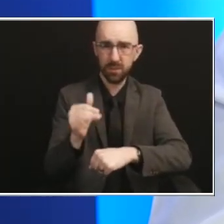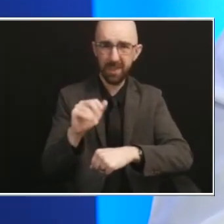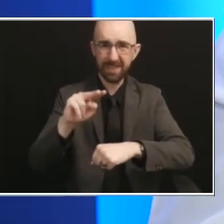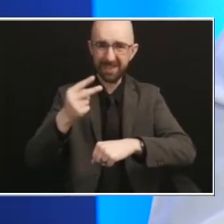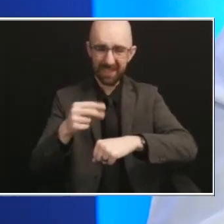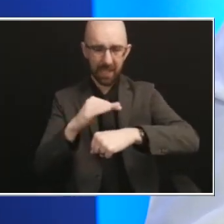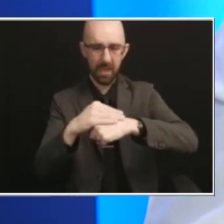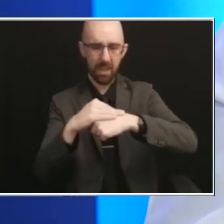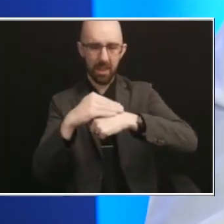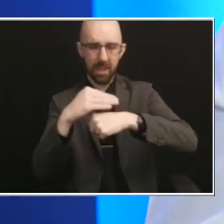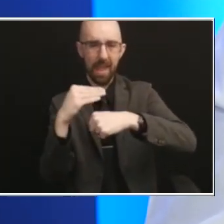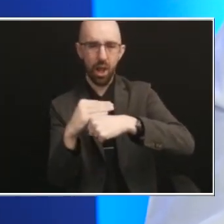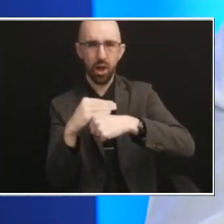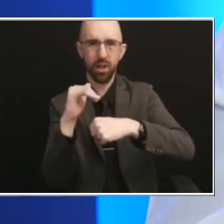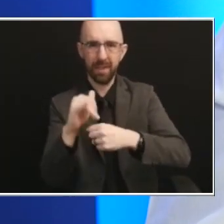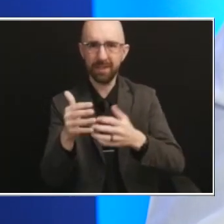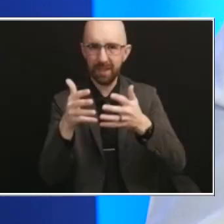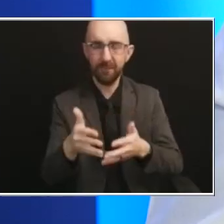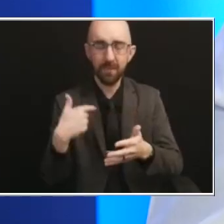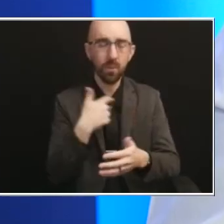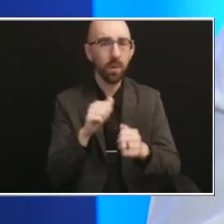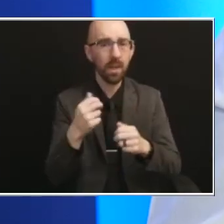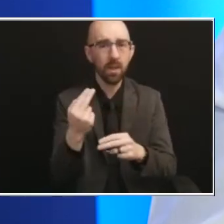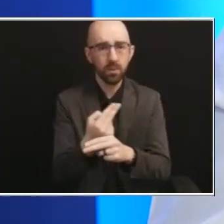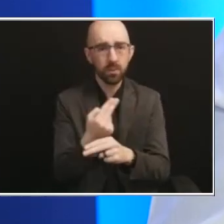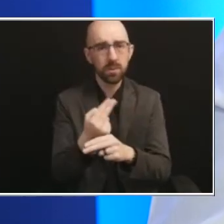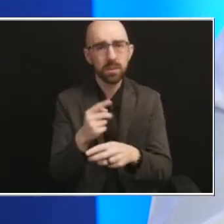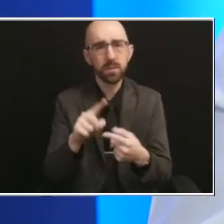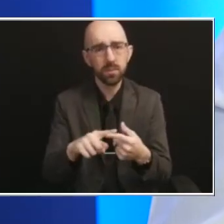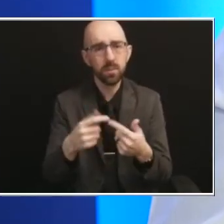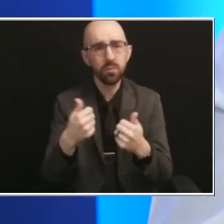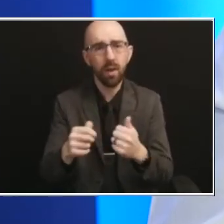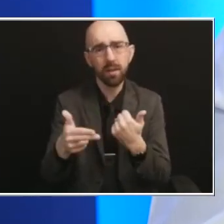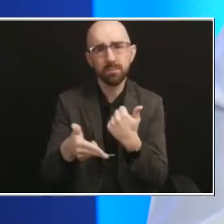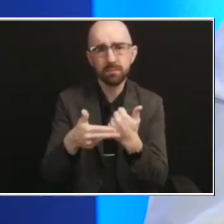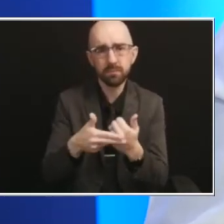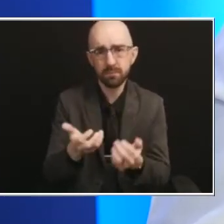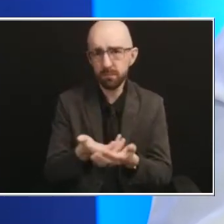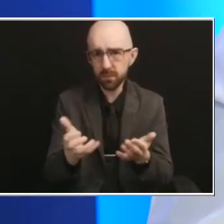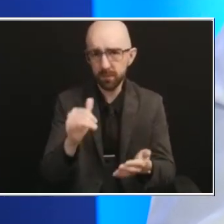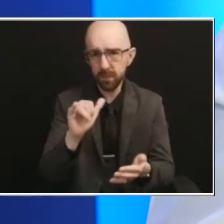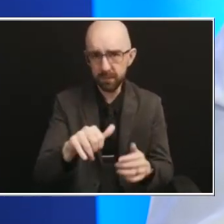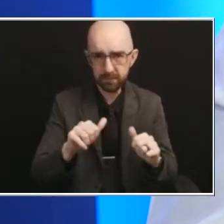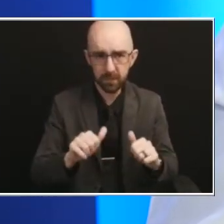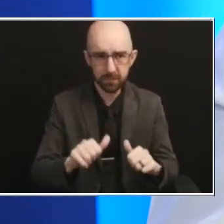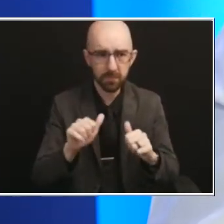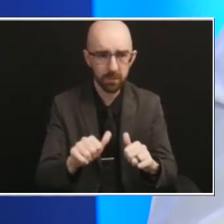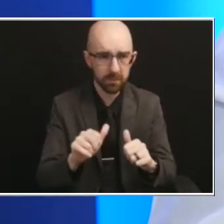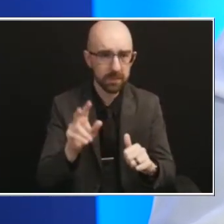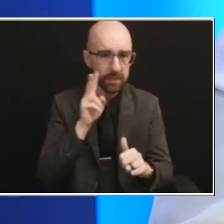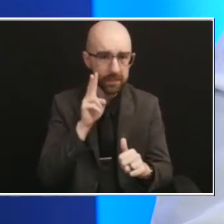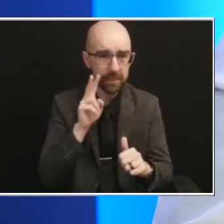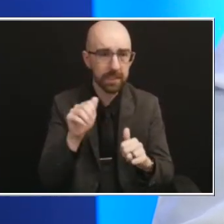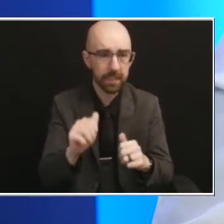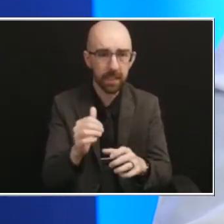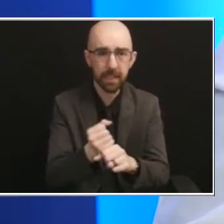that's left, we can use it to try to preserve as much of that as possible and see if we can get some healing. For Ezra, we were